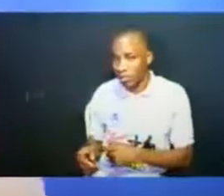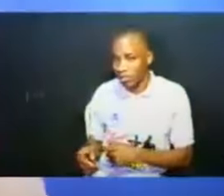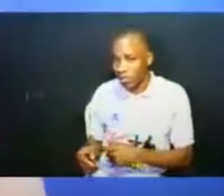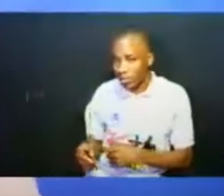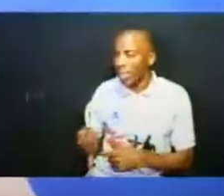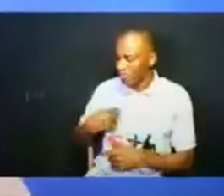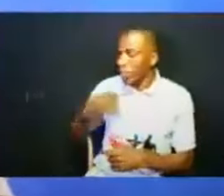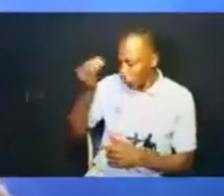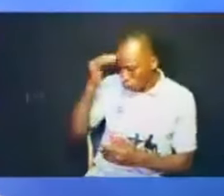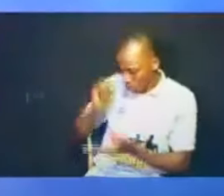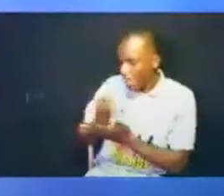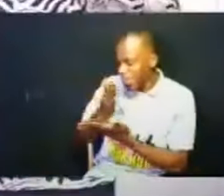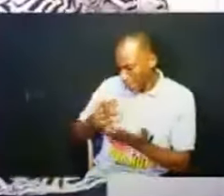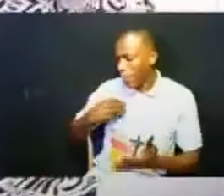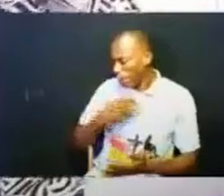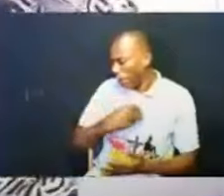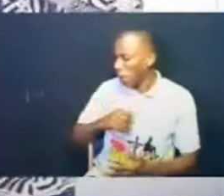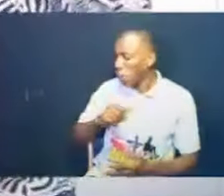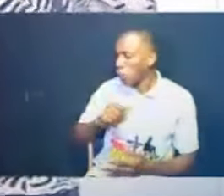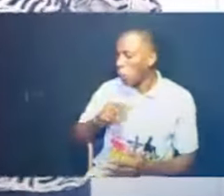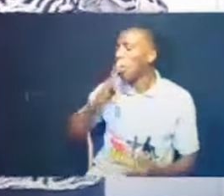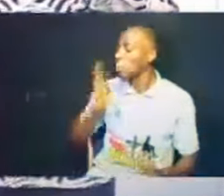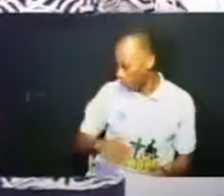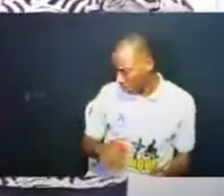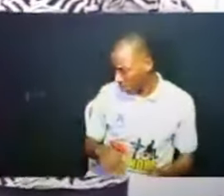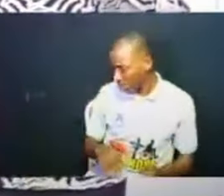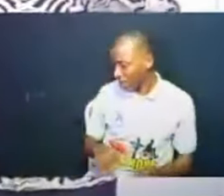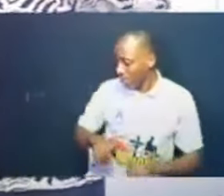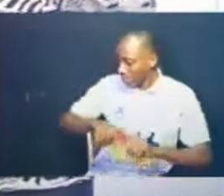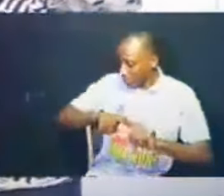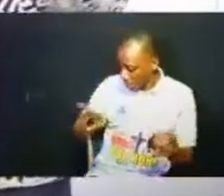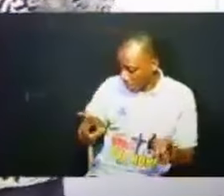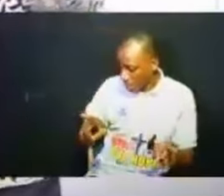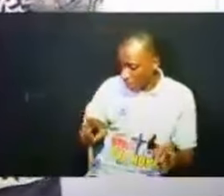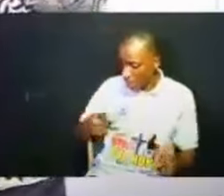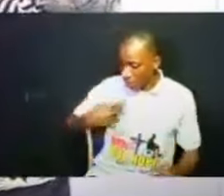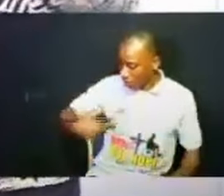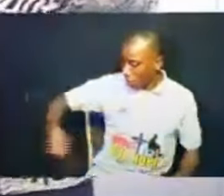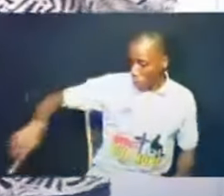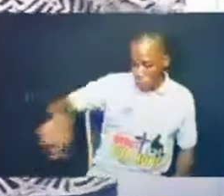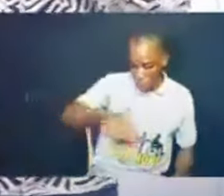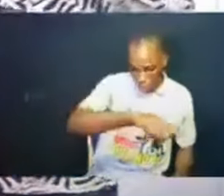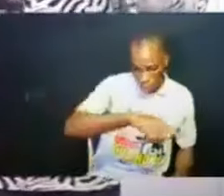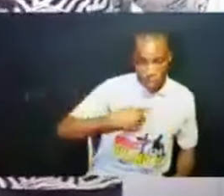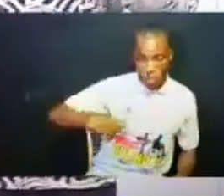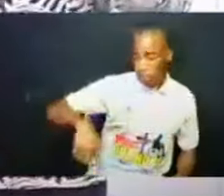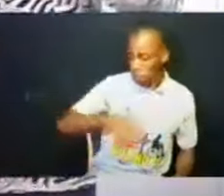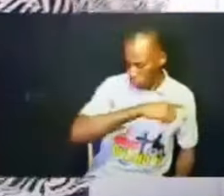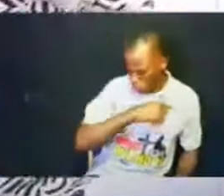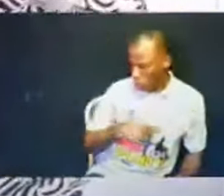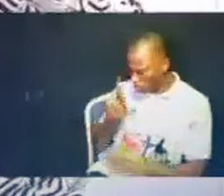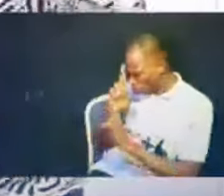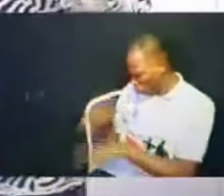members are not good me did you say nipa ni bi onye nipa papa but you we are all looking up to you. And so would ye who ye ni papa